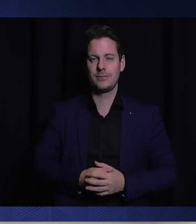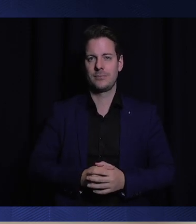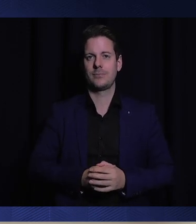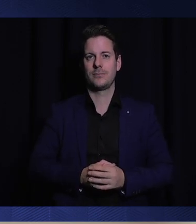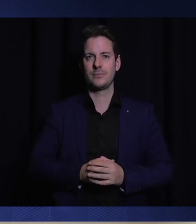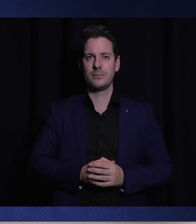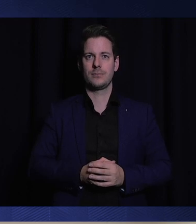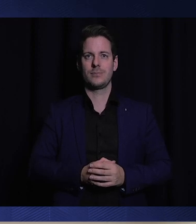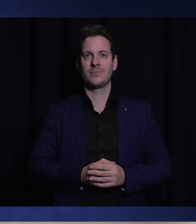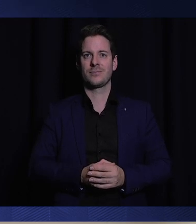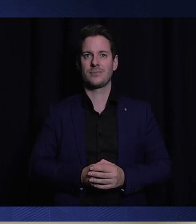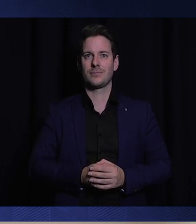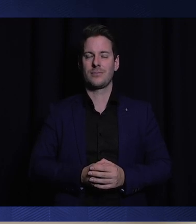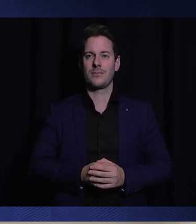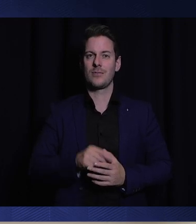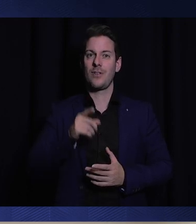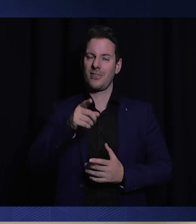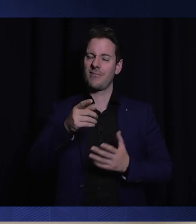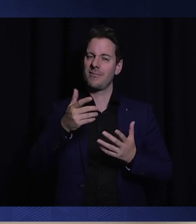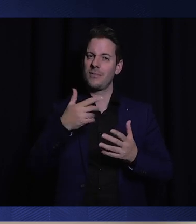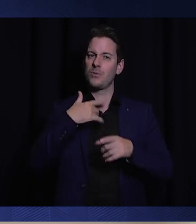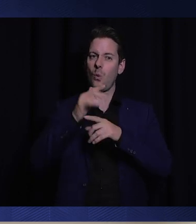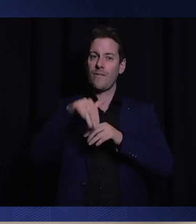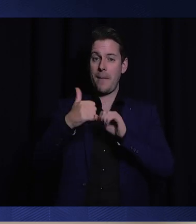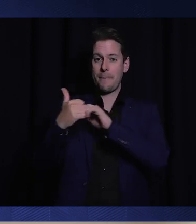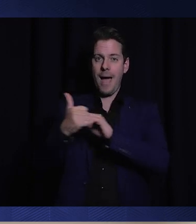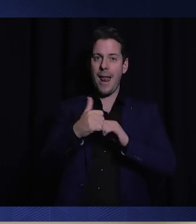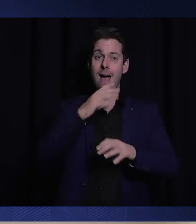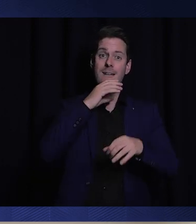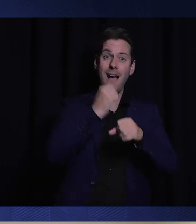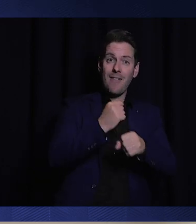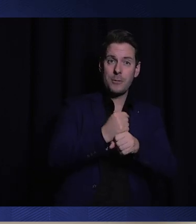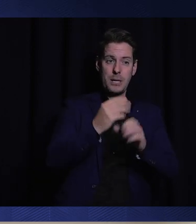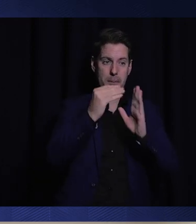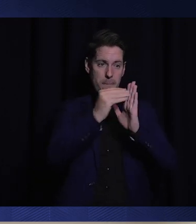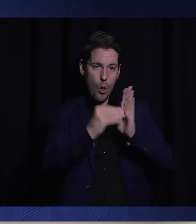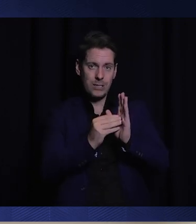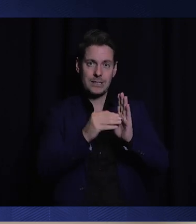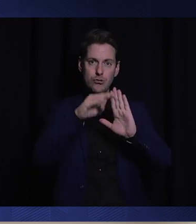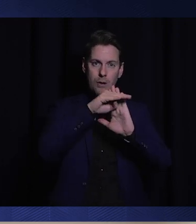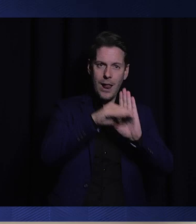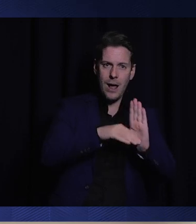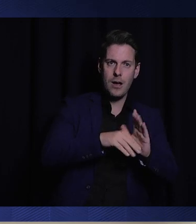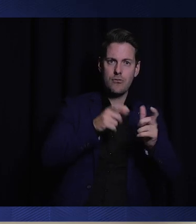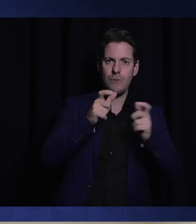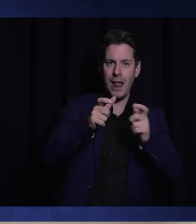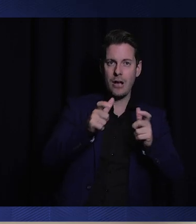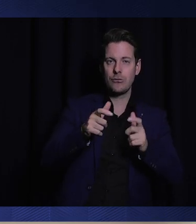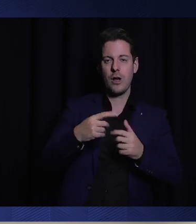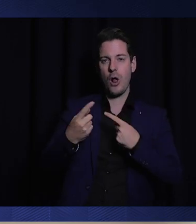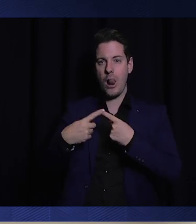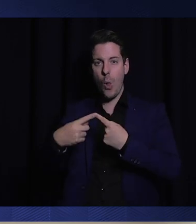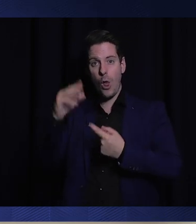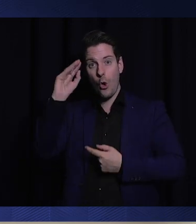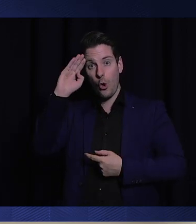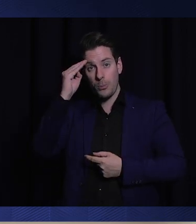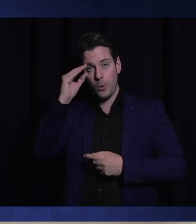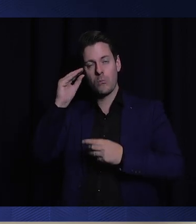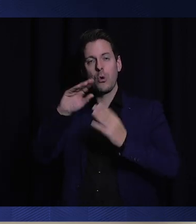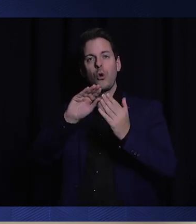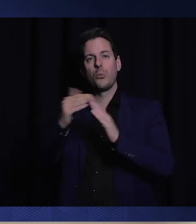Thank you, Dr. Wong. It was a great summarization of what we have heard today. We have seen some really awesome presentations and examples